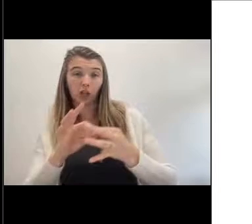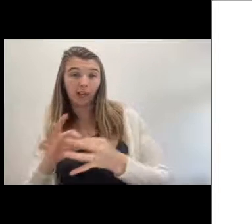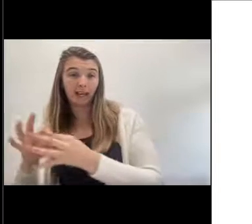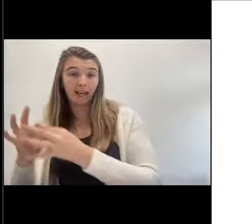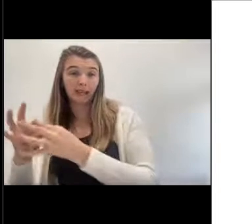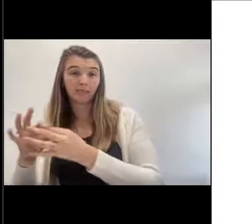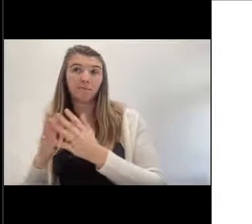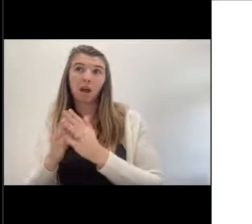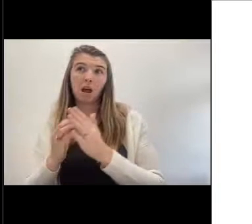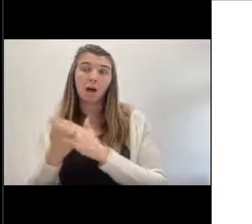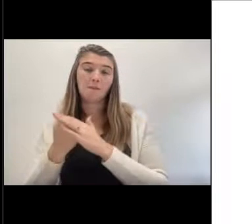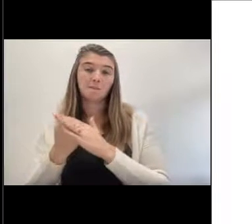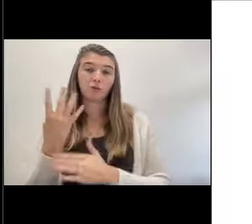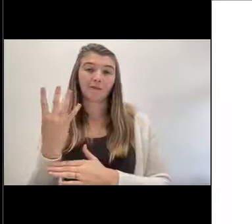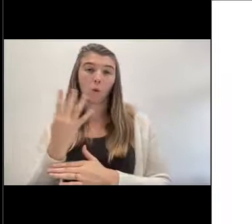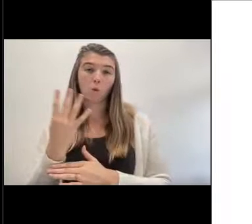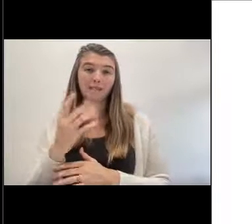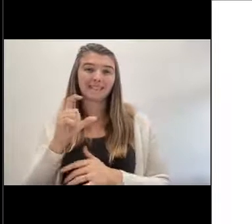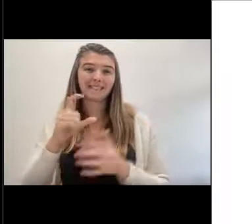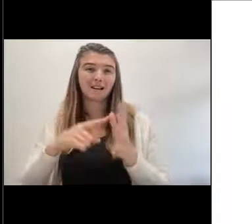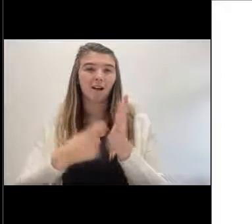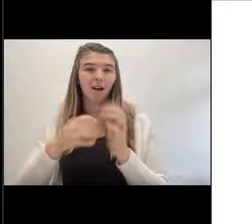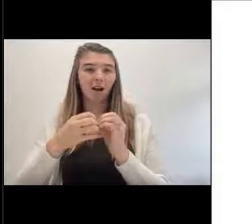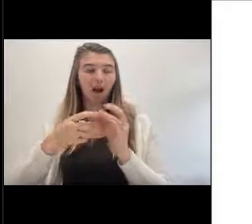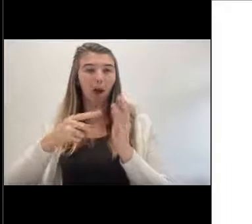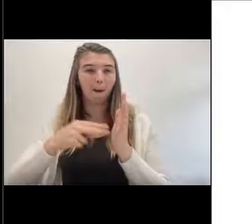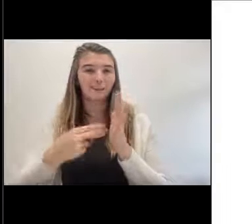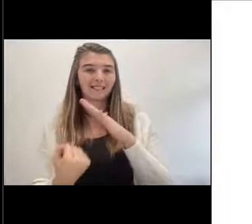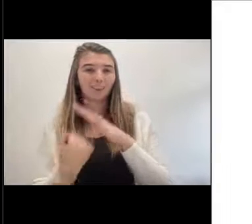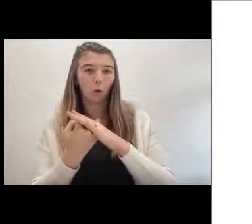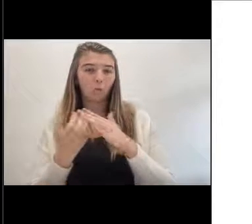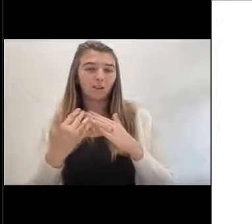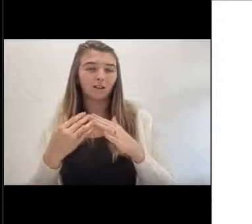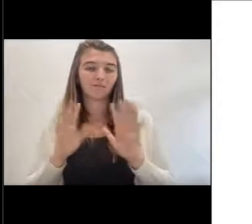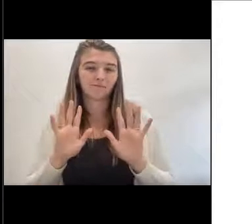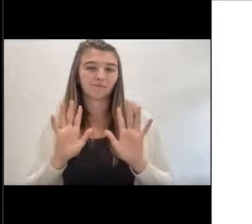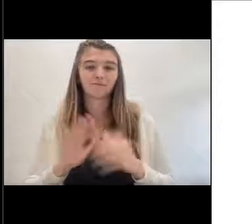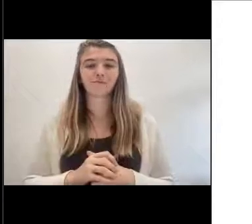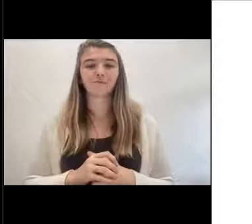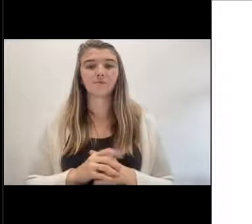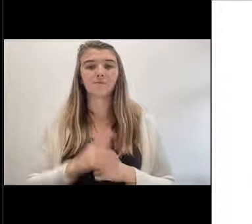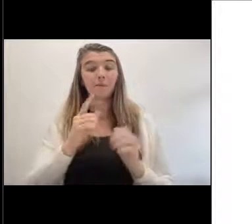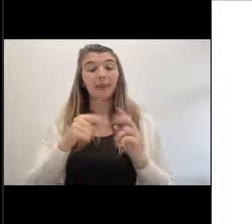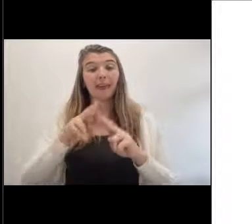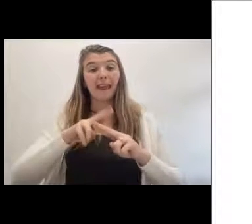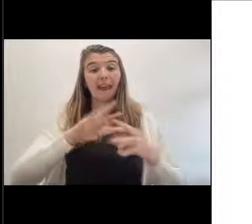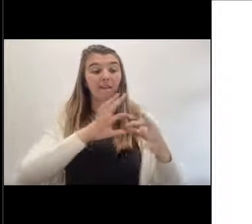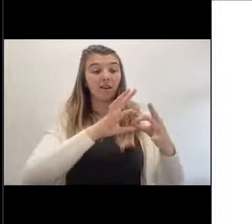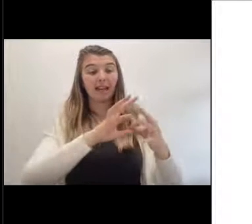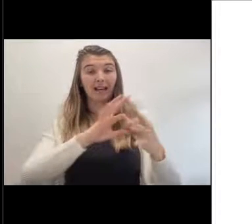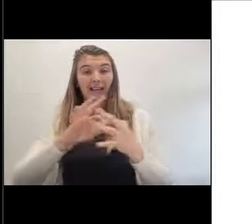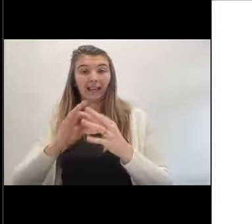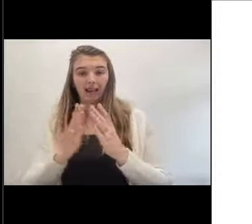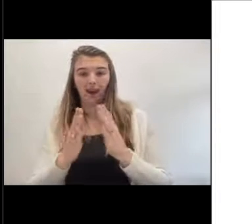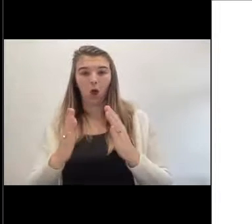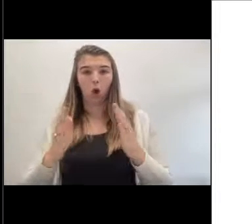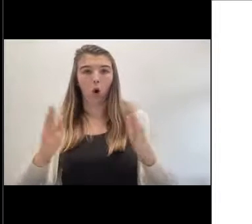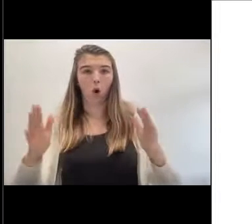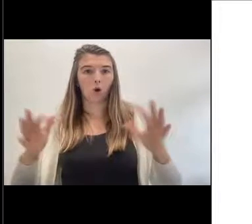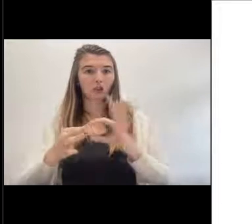to 14 carbons in total. And the longer the chains are, these polyhydroxyalkanoates will have